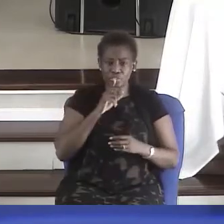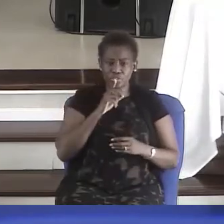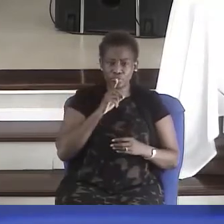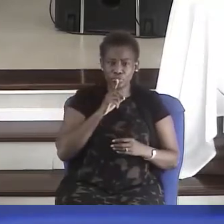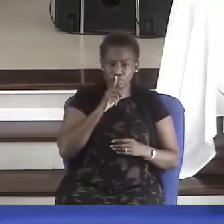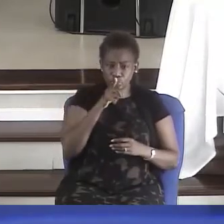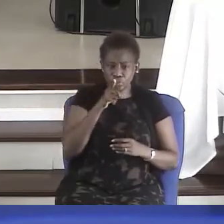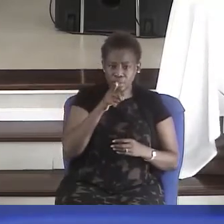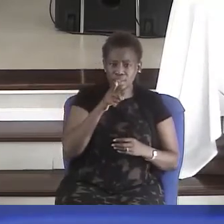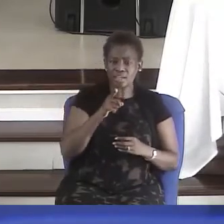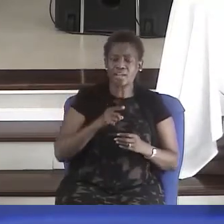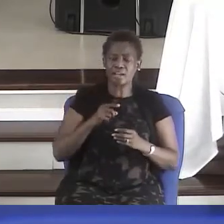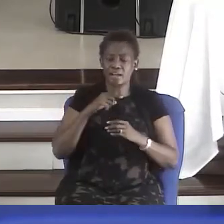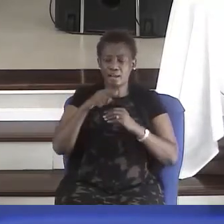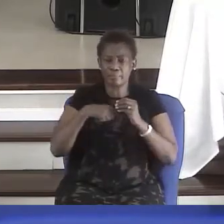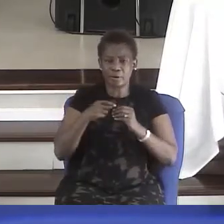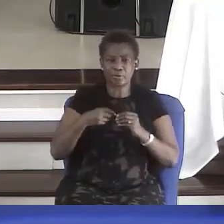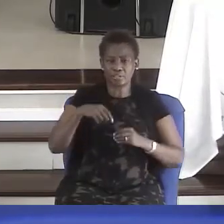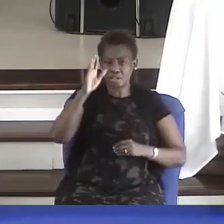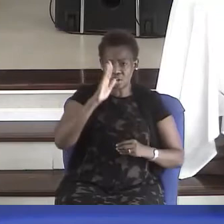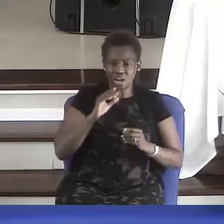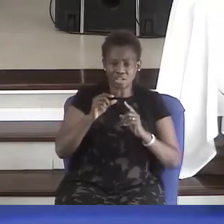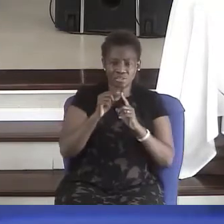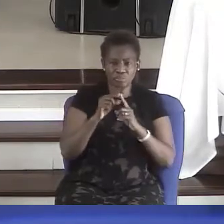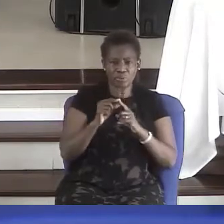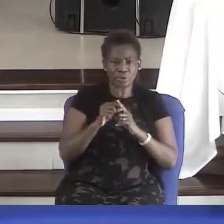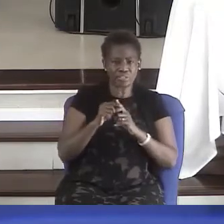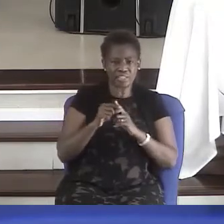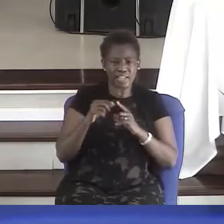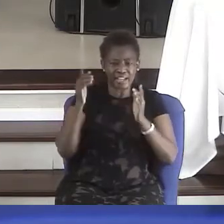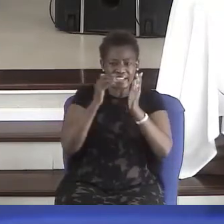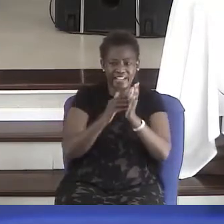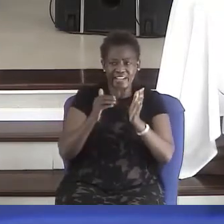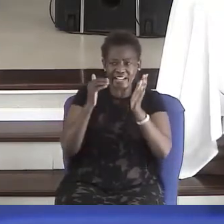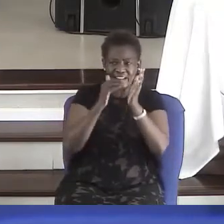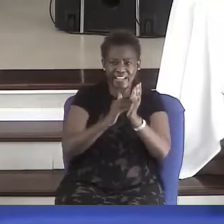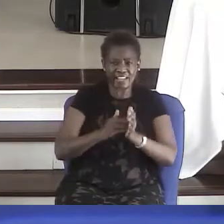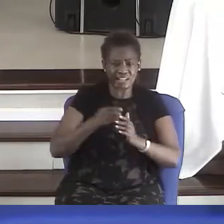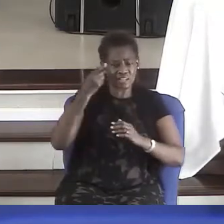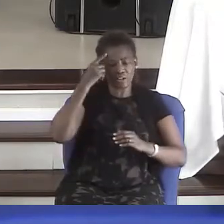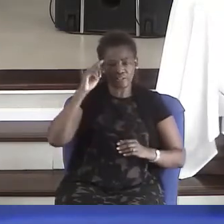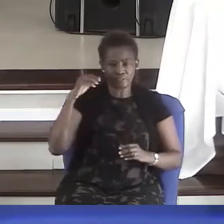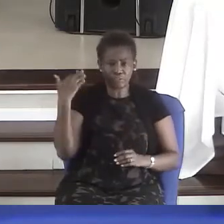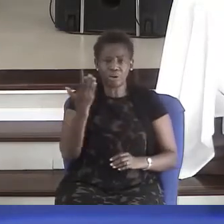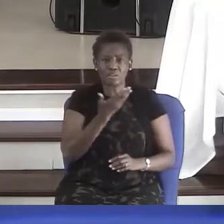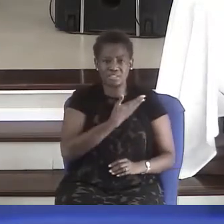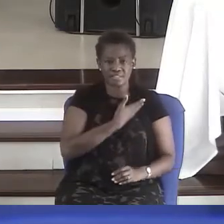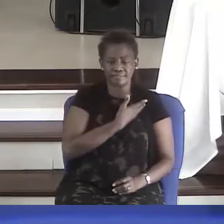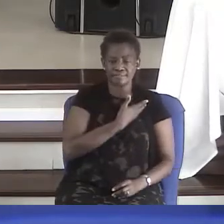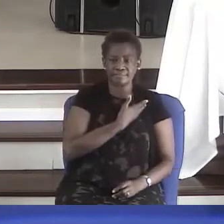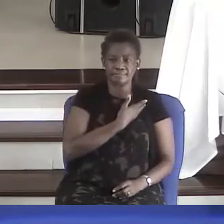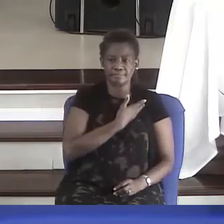echoing and re-echoing for us.